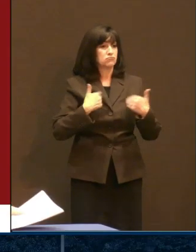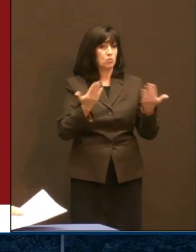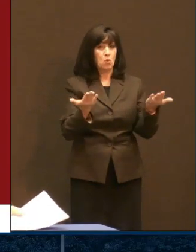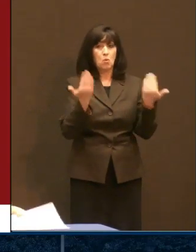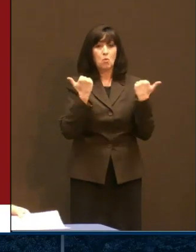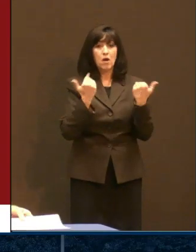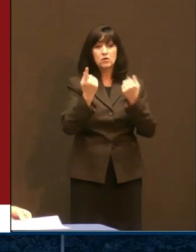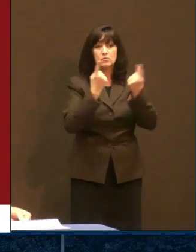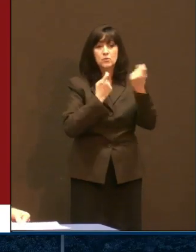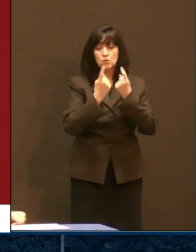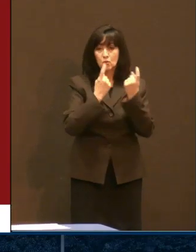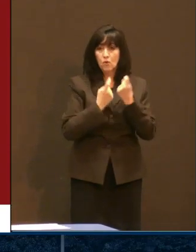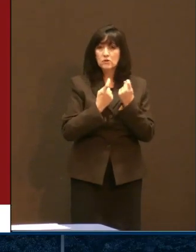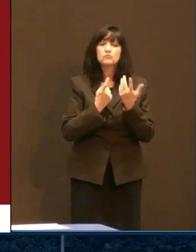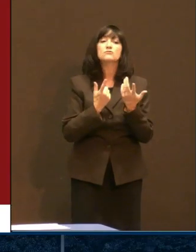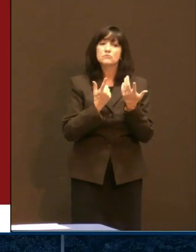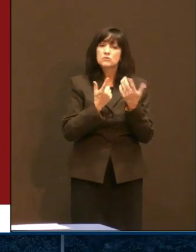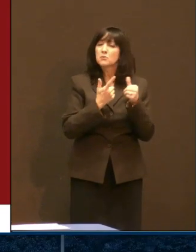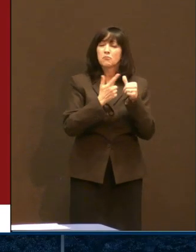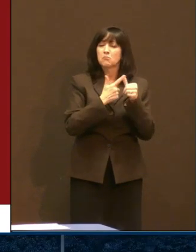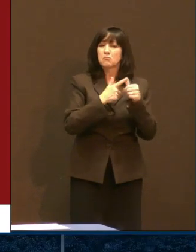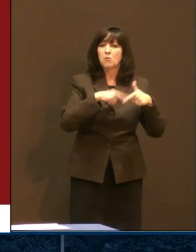Great, thank you so much, Governor.